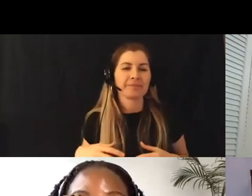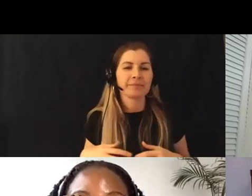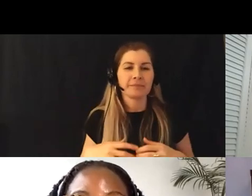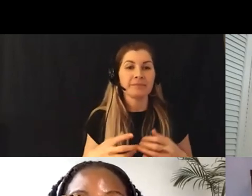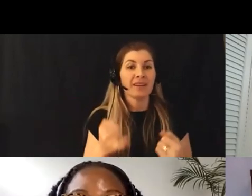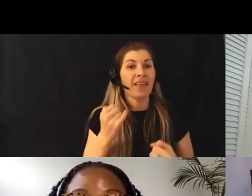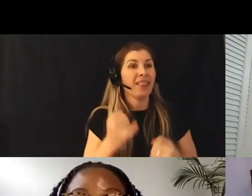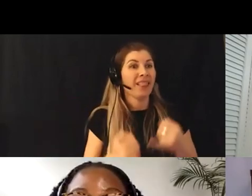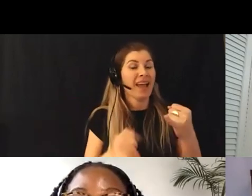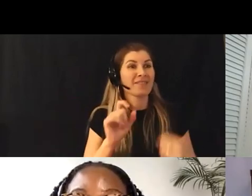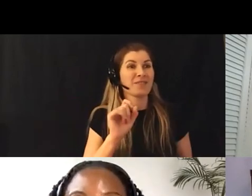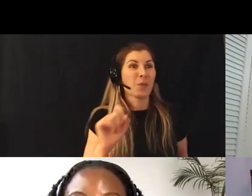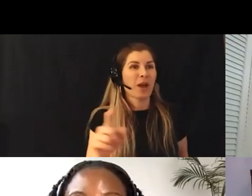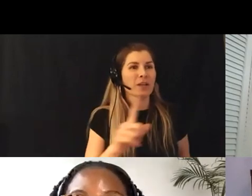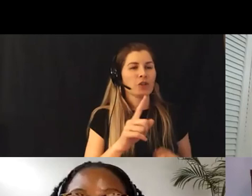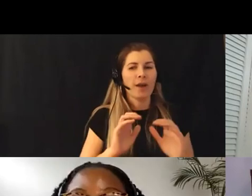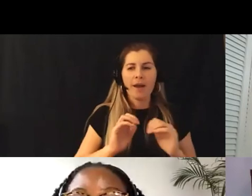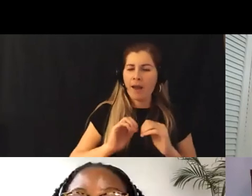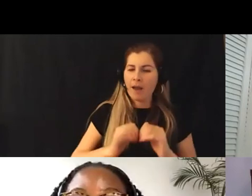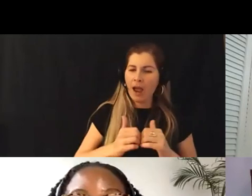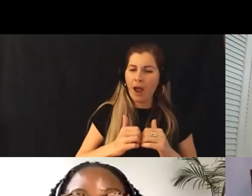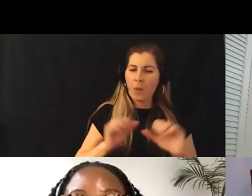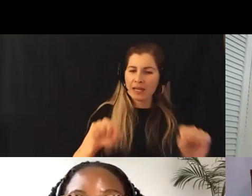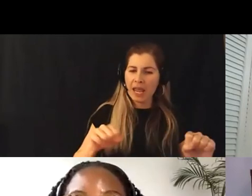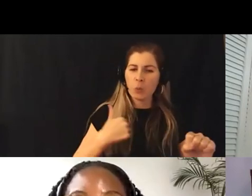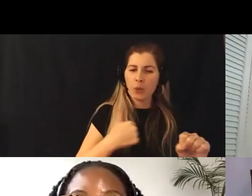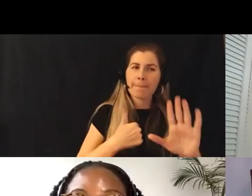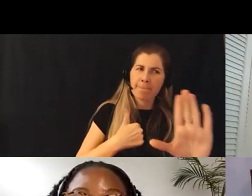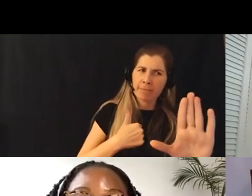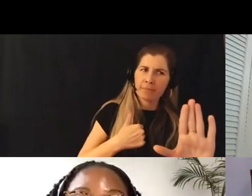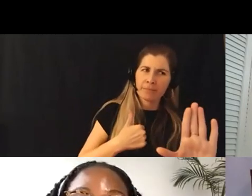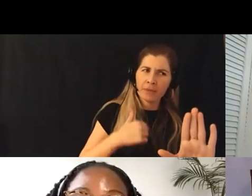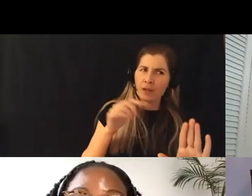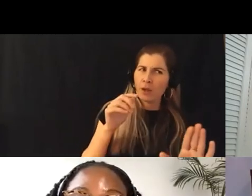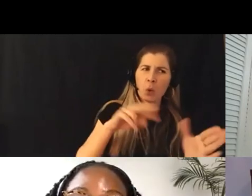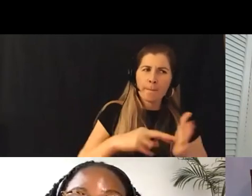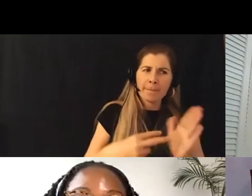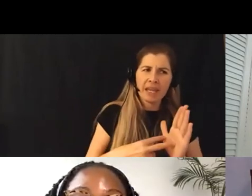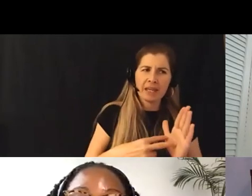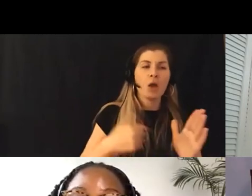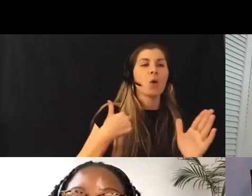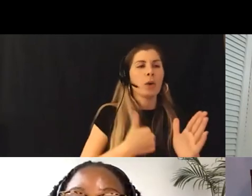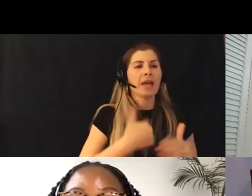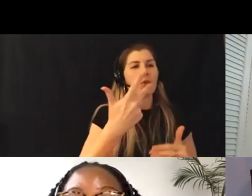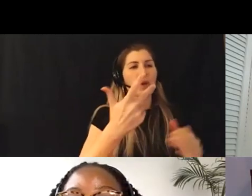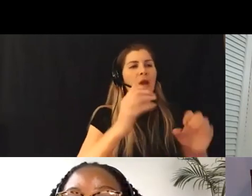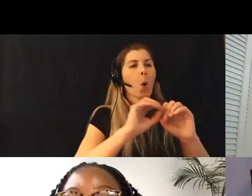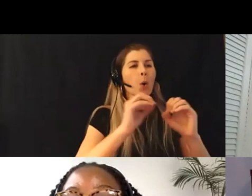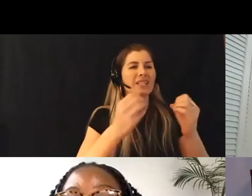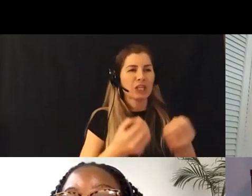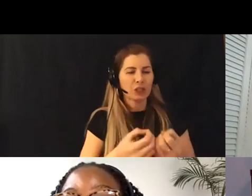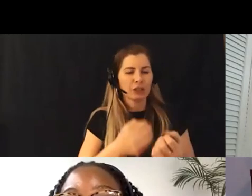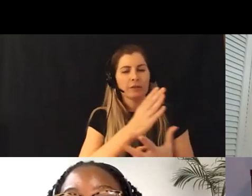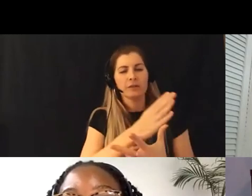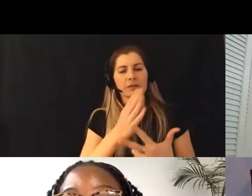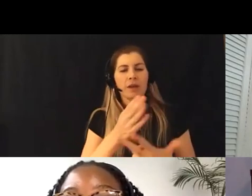today is how can we, and I want to be intentional about the we. We have three organizations represented here. We have a funder, we have a